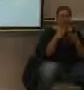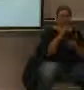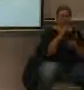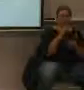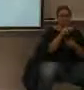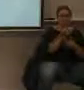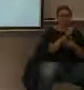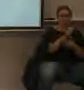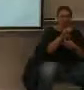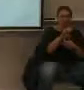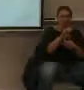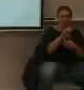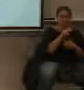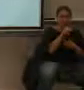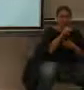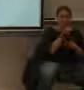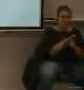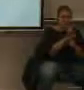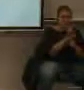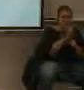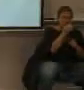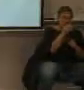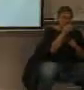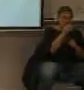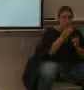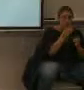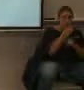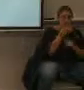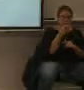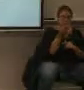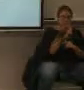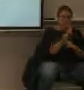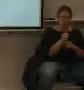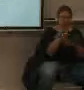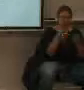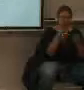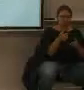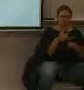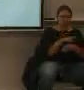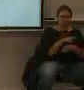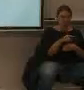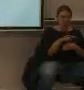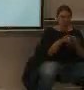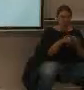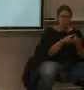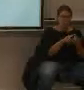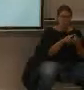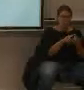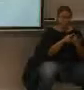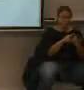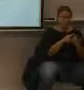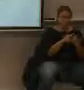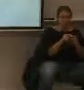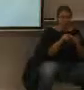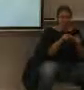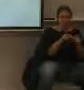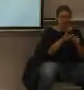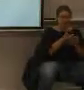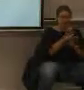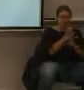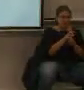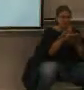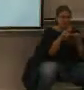fine sediments, but not enough, essentially, foods through the food webs to allow them to keep their populations